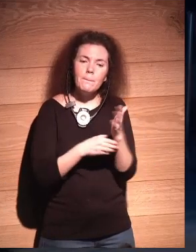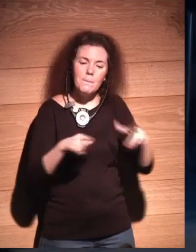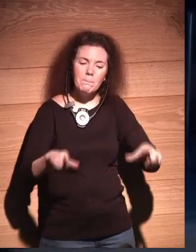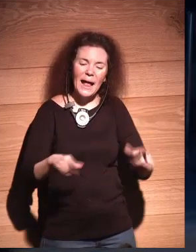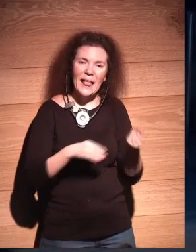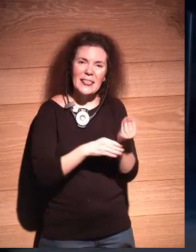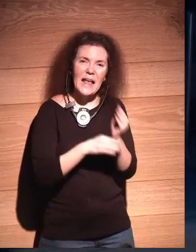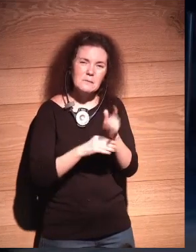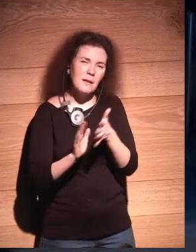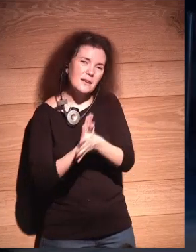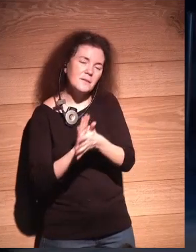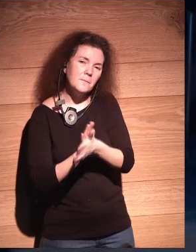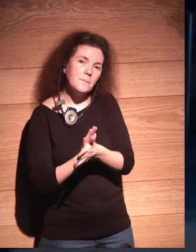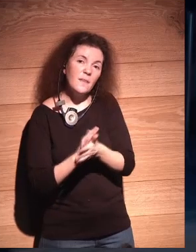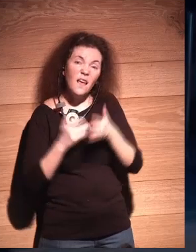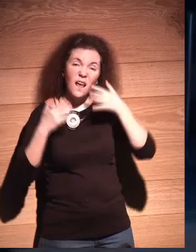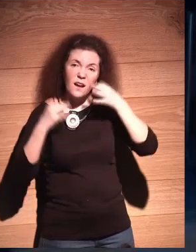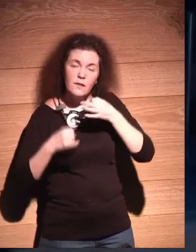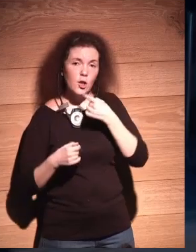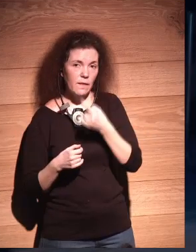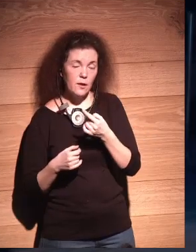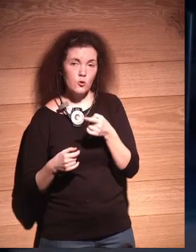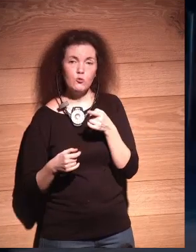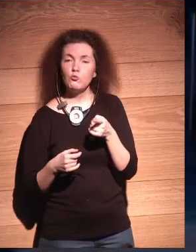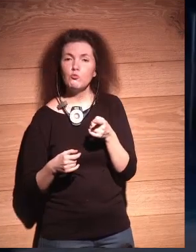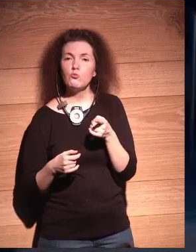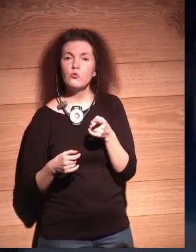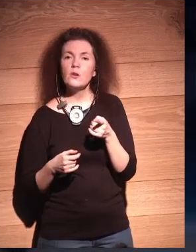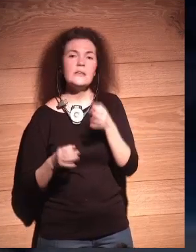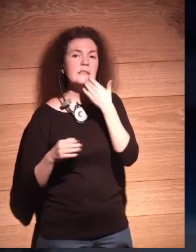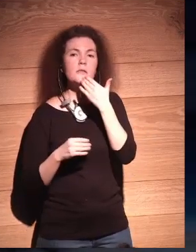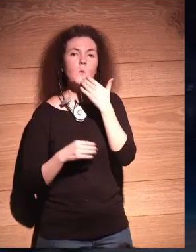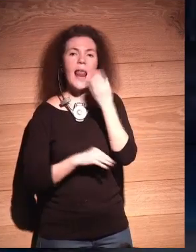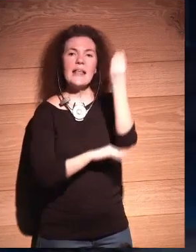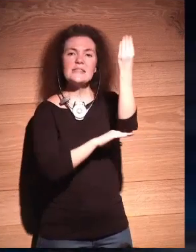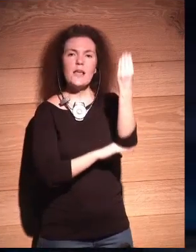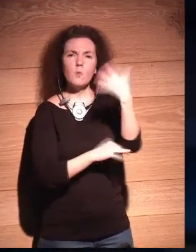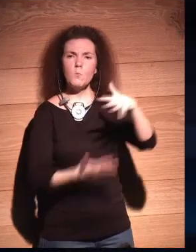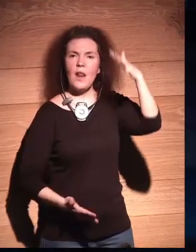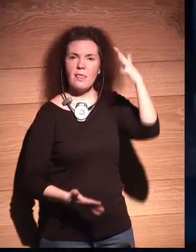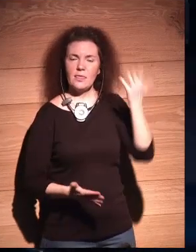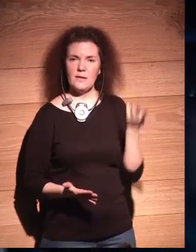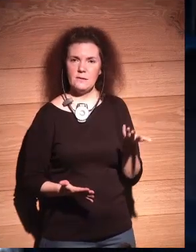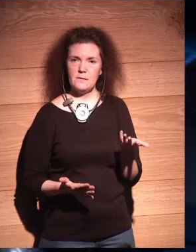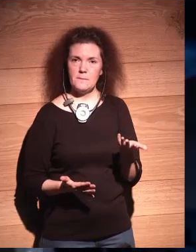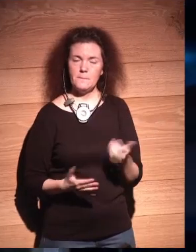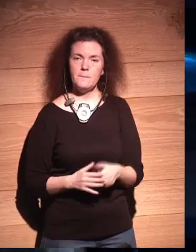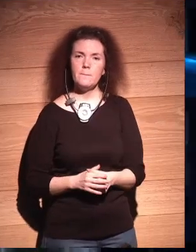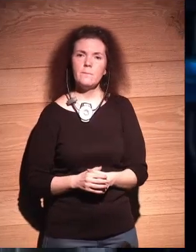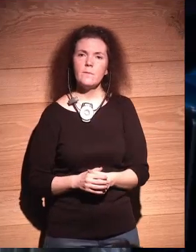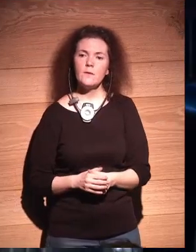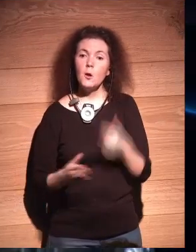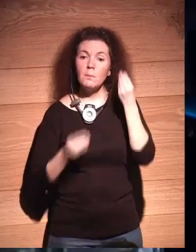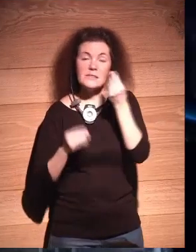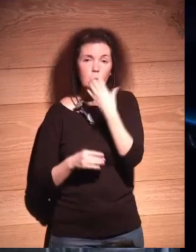you'll be really a big statue, and and I was like, he totally understood this. He totally understood it, and he said, I would